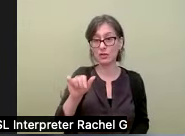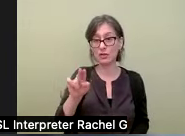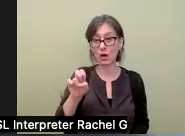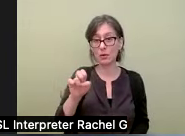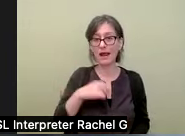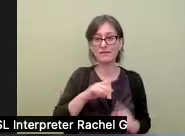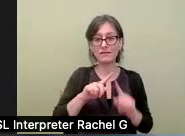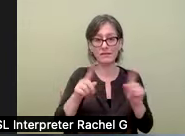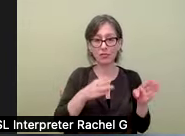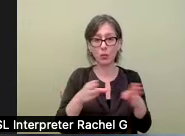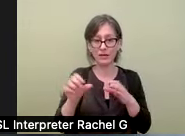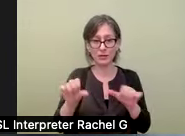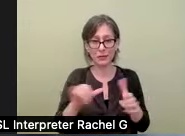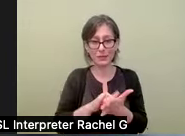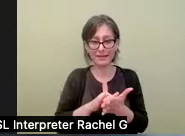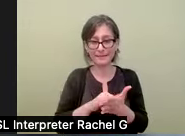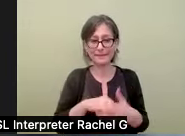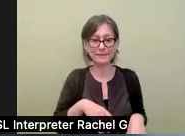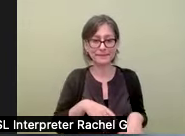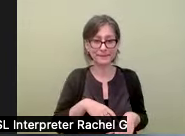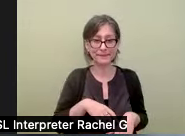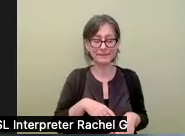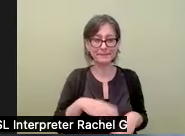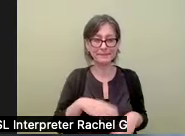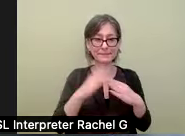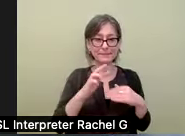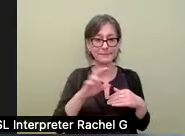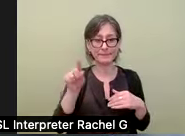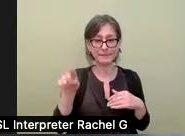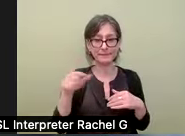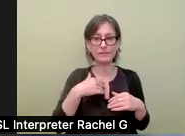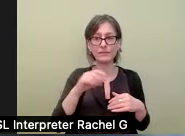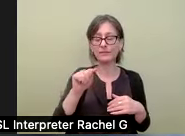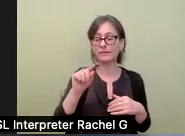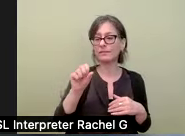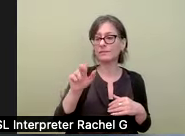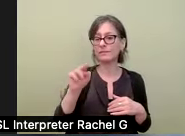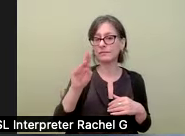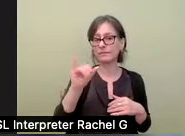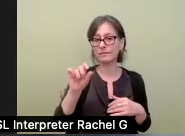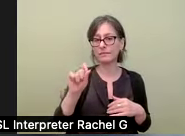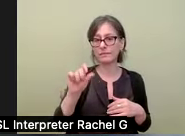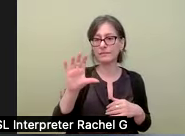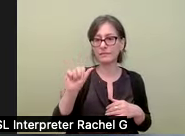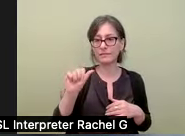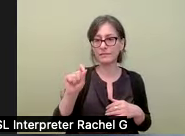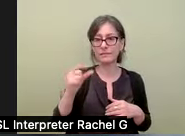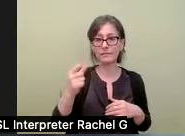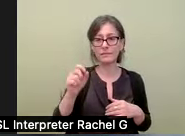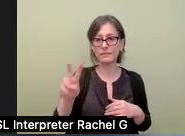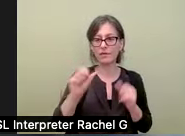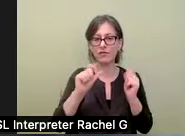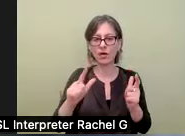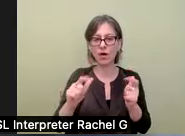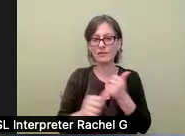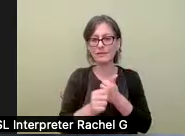ways that you can do that. So in the upper right corner, as Nick mentioned, we have tsunami.ca.gov, where all of our tsunami hazard area